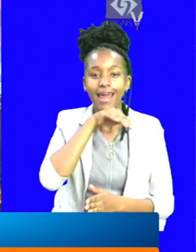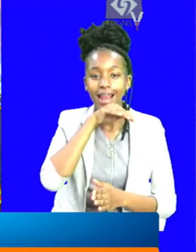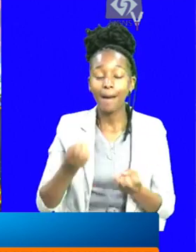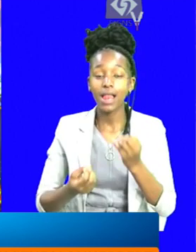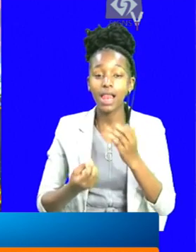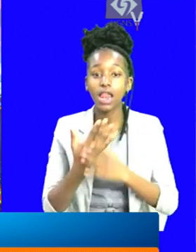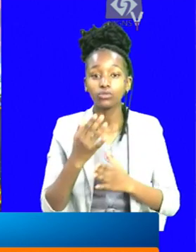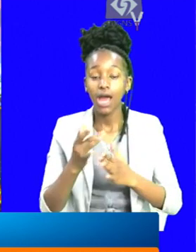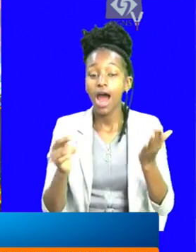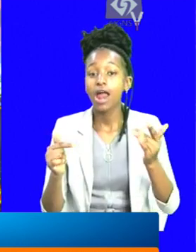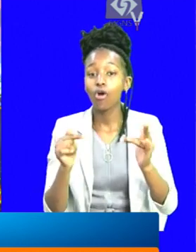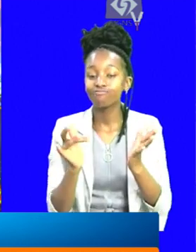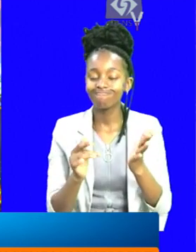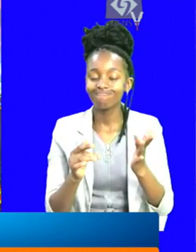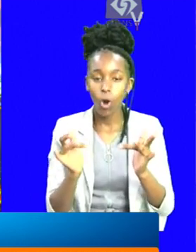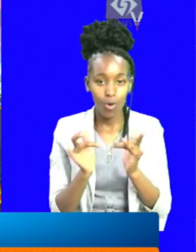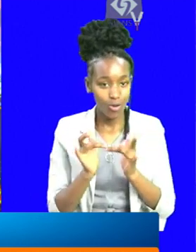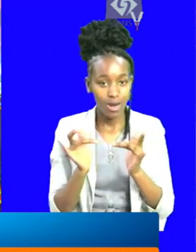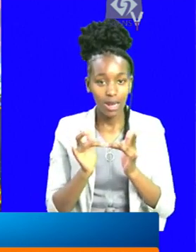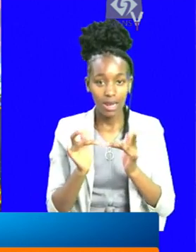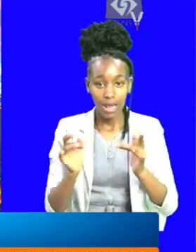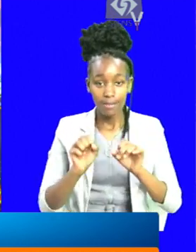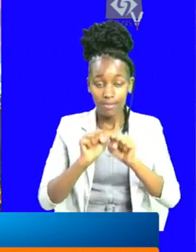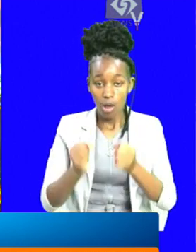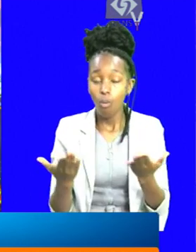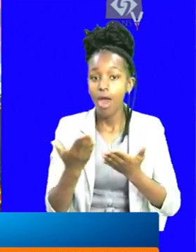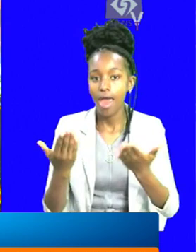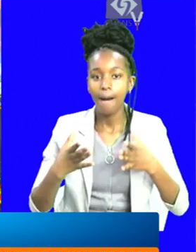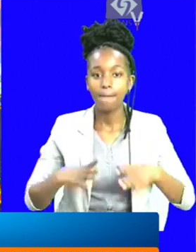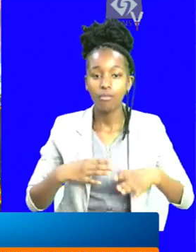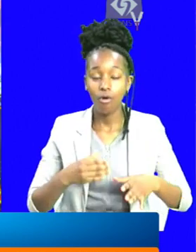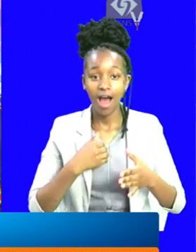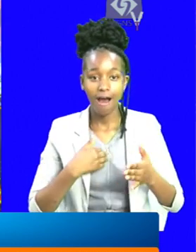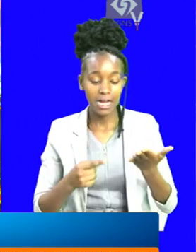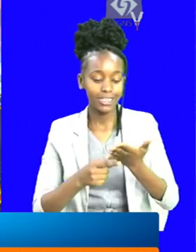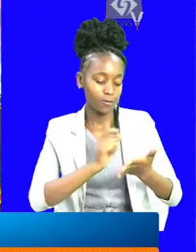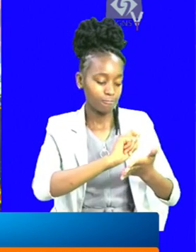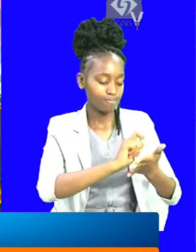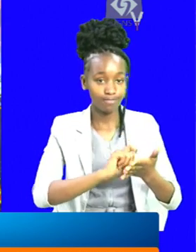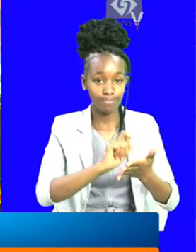online portal for signature collection in the opposition's quest to